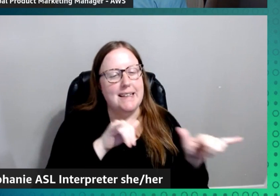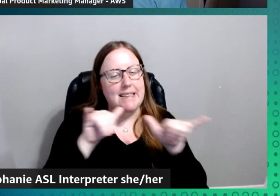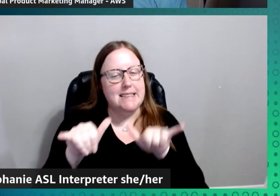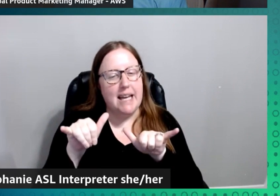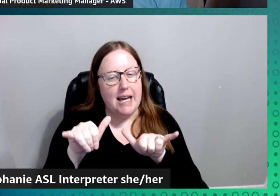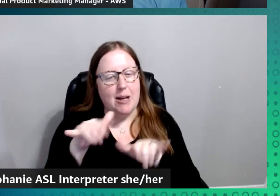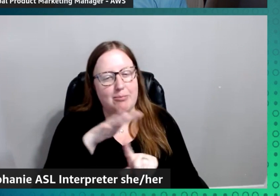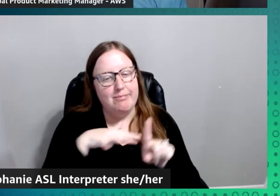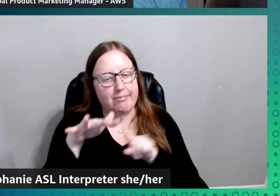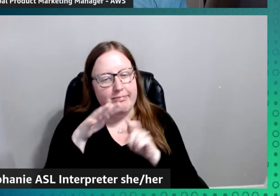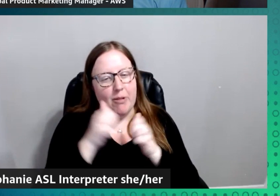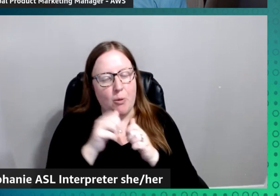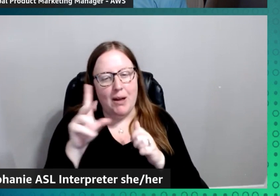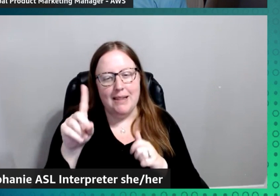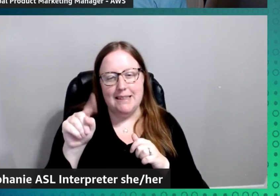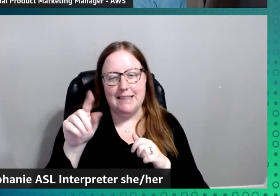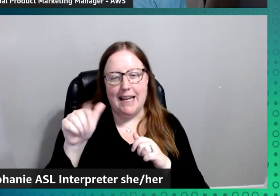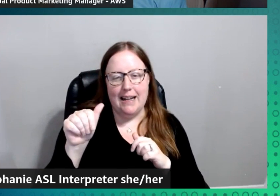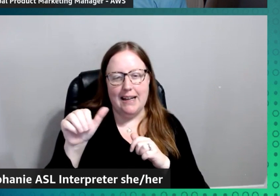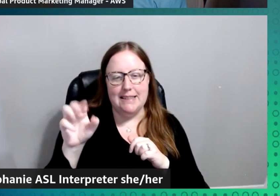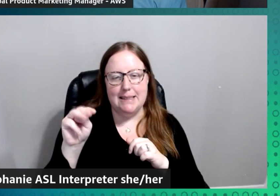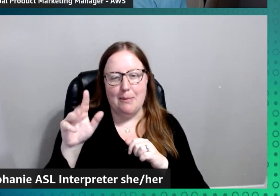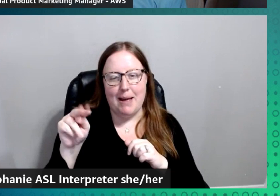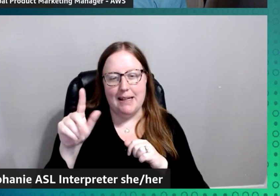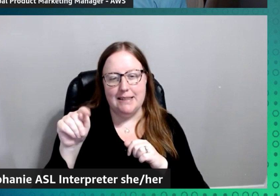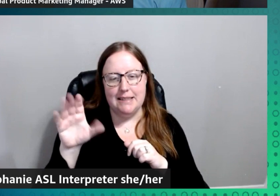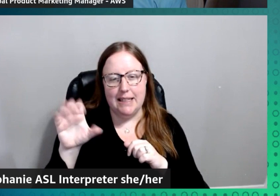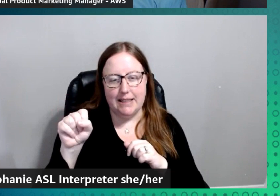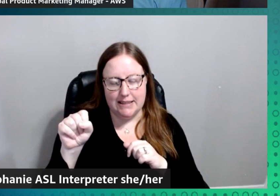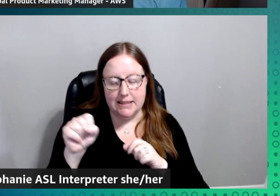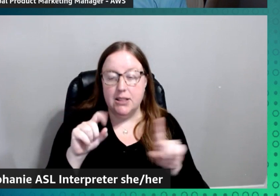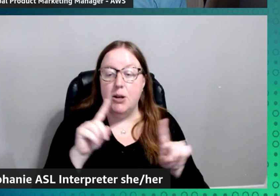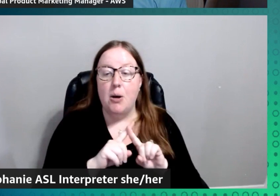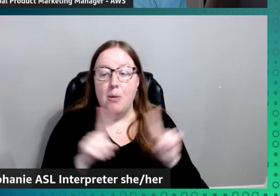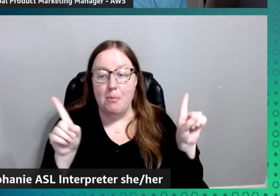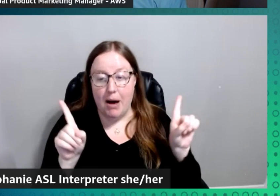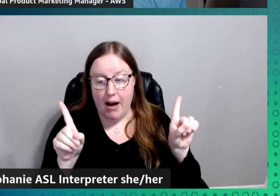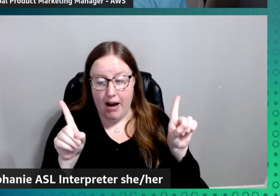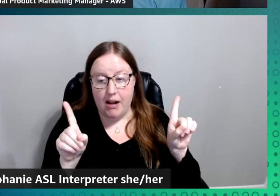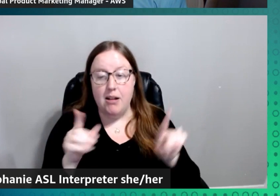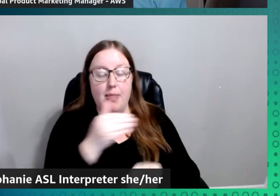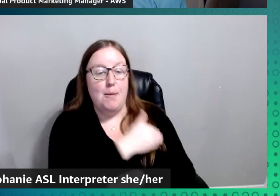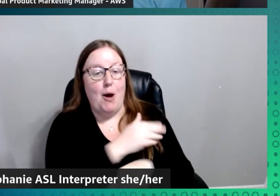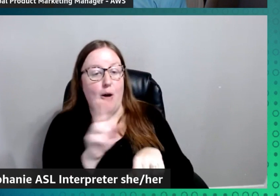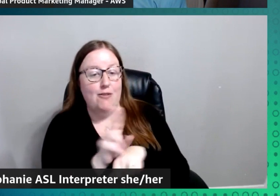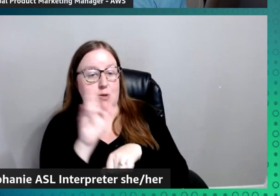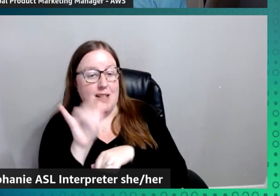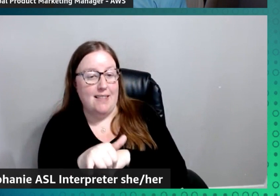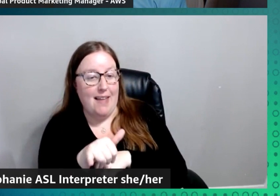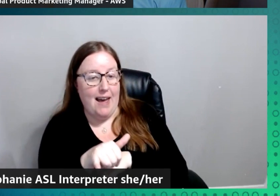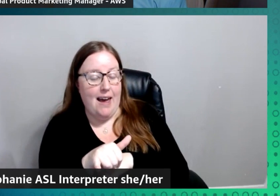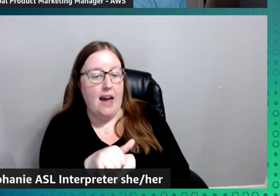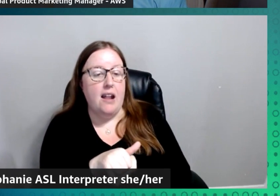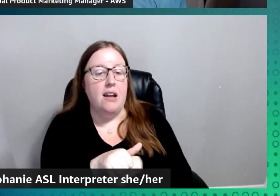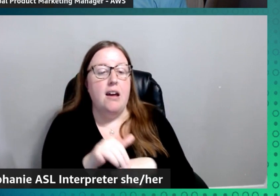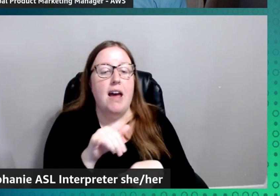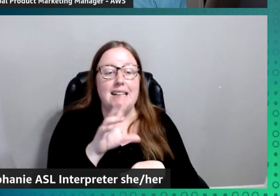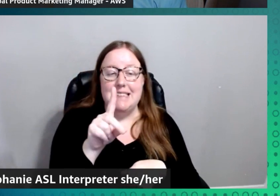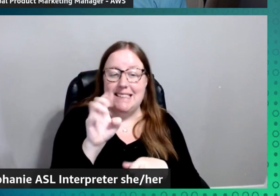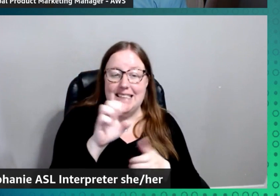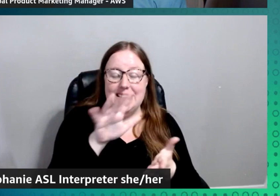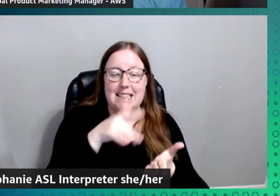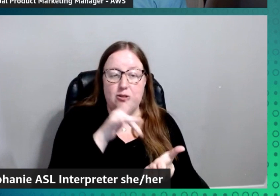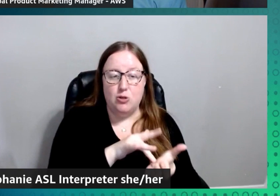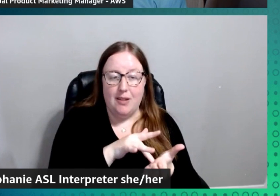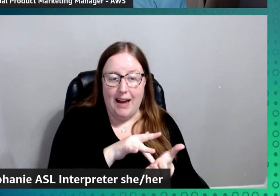some data semantics, but the power of using it as a decentralized, immutable